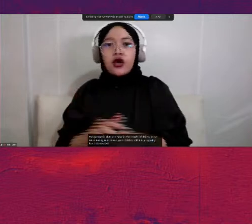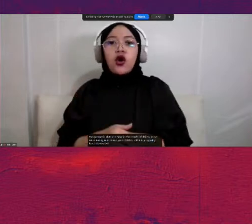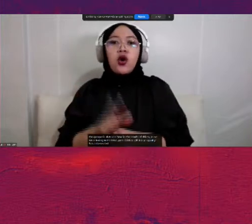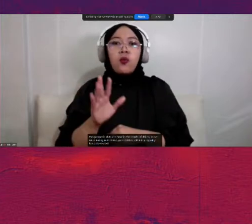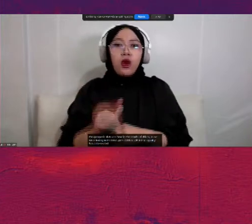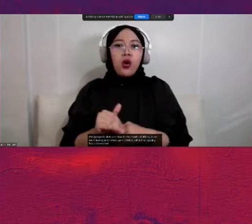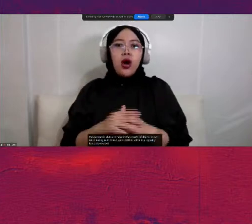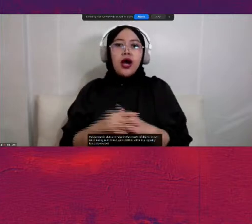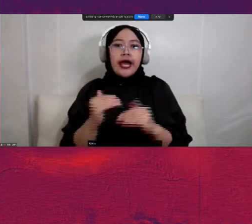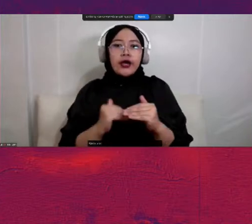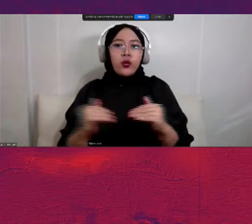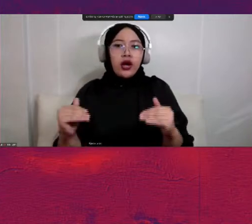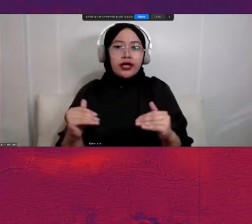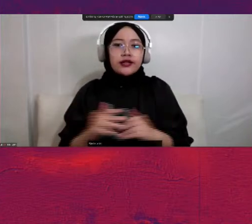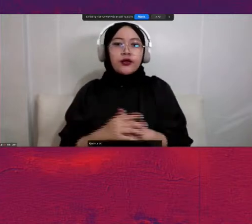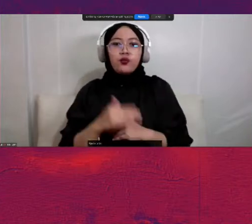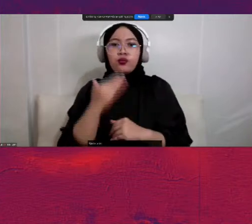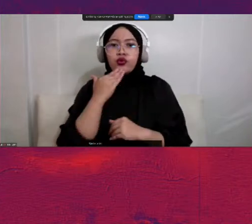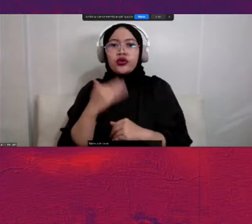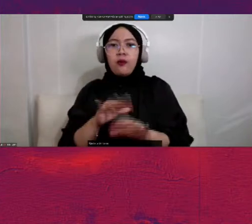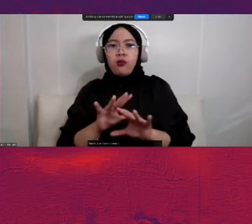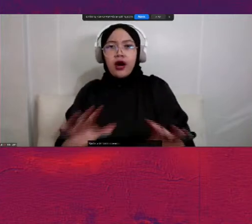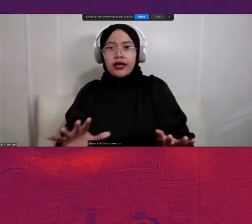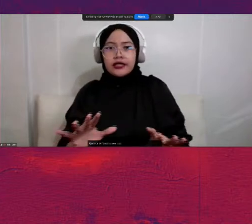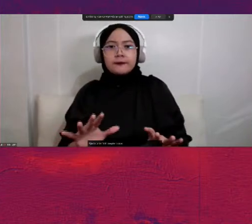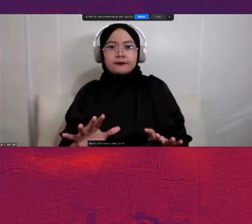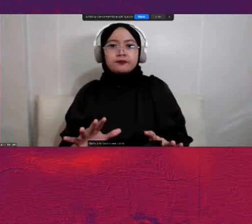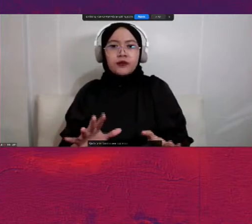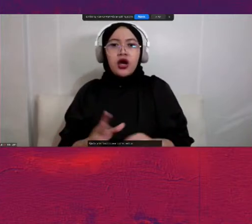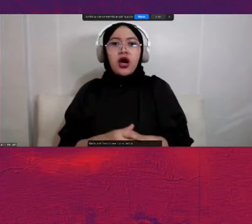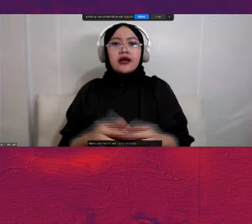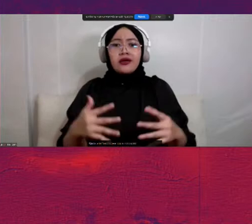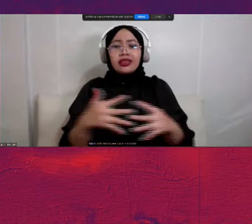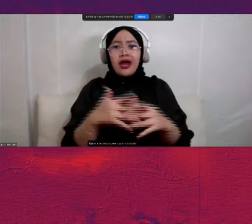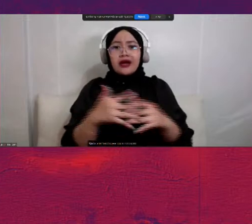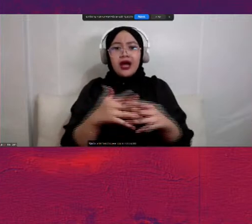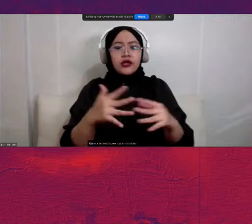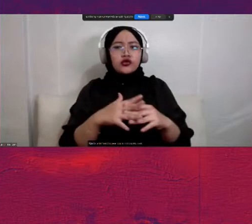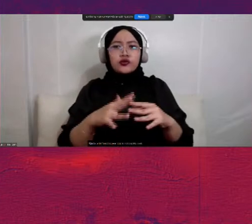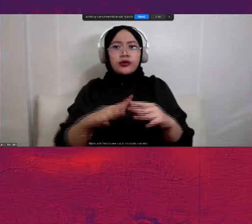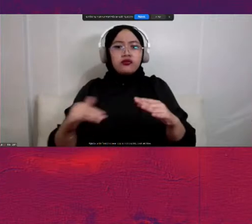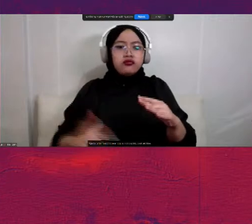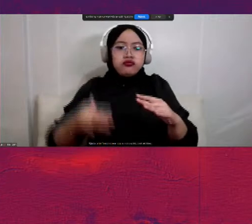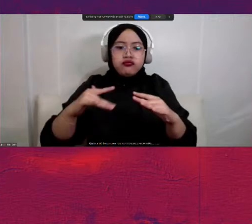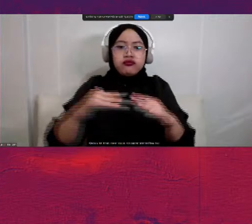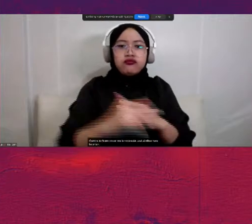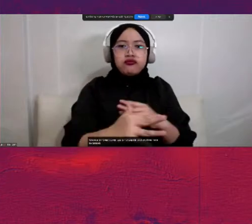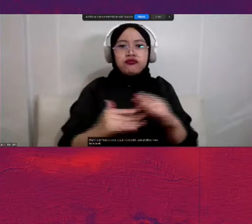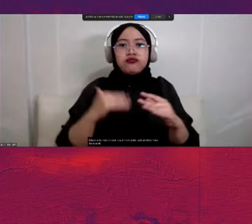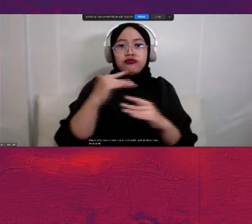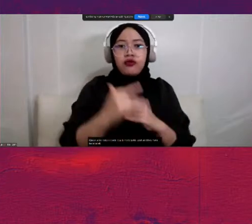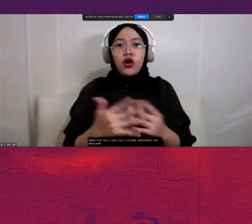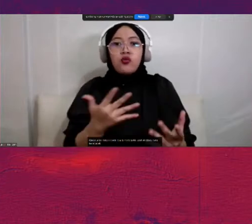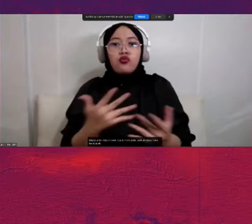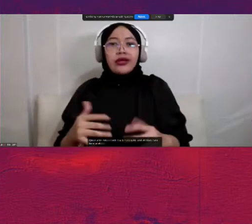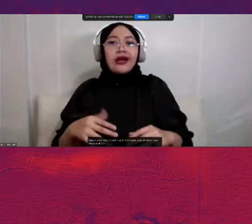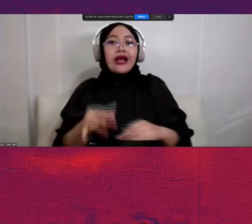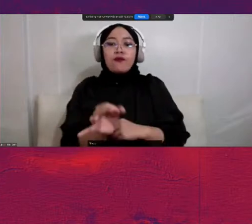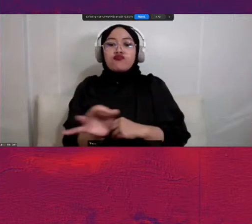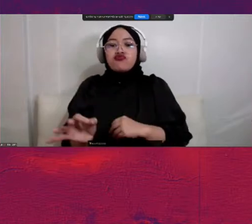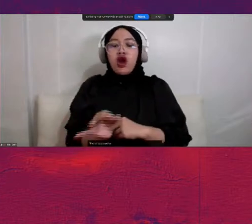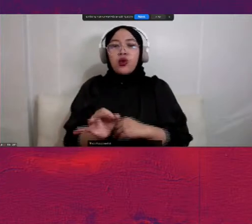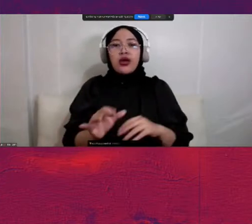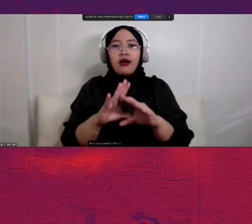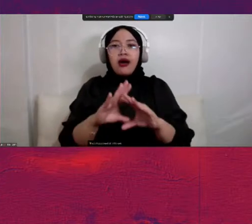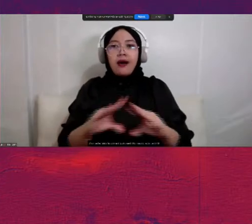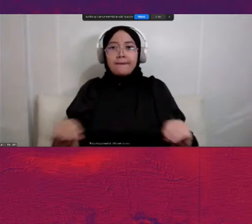deteriorated quite a lot. Forest cover loss is noticeable and wildfires have increased. These happen